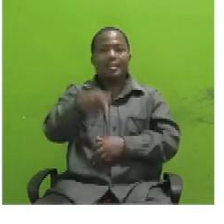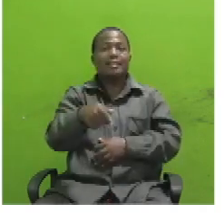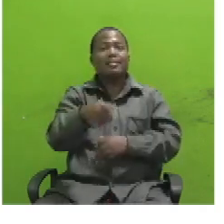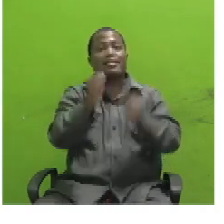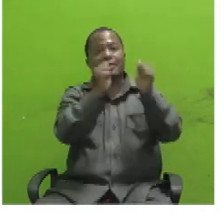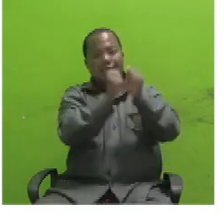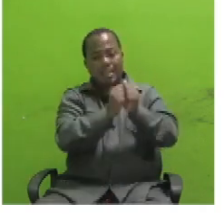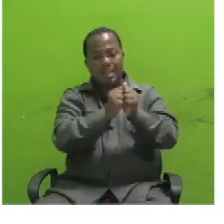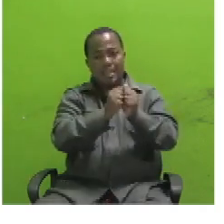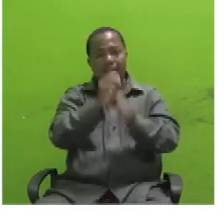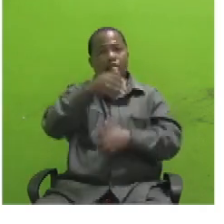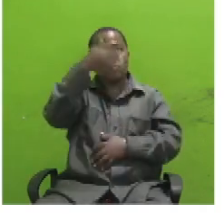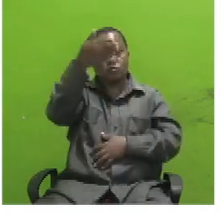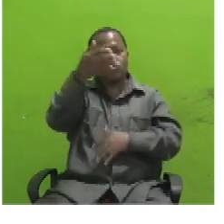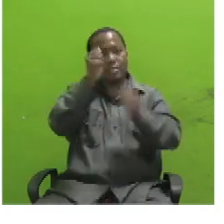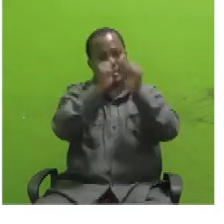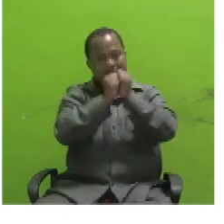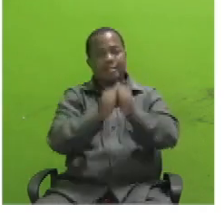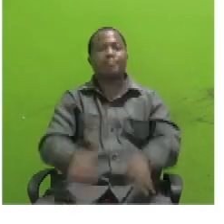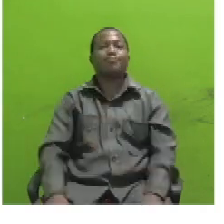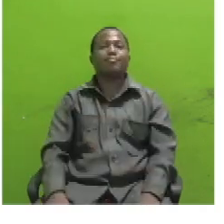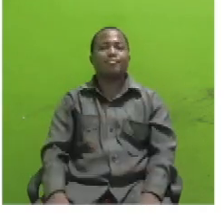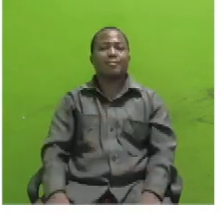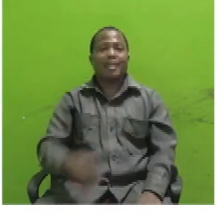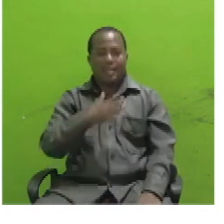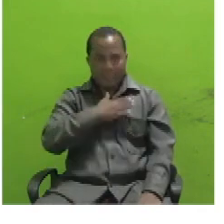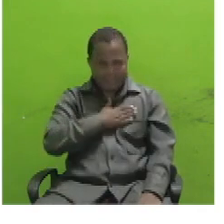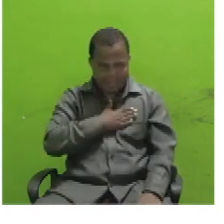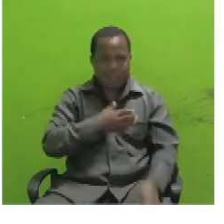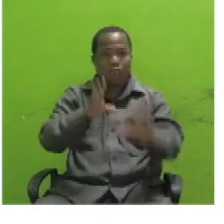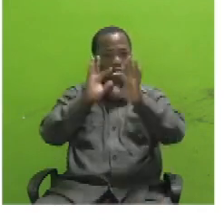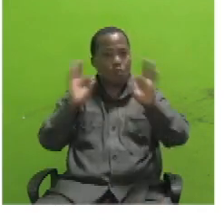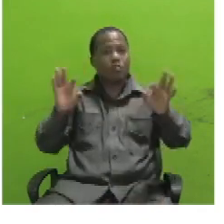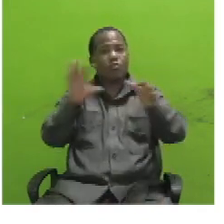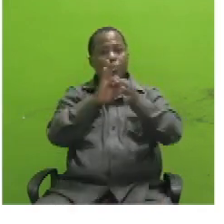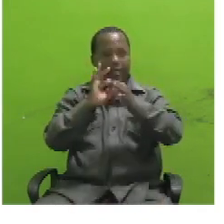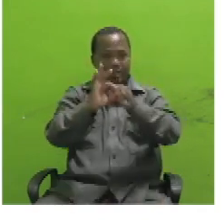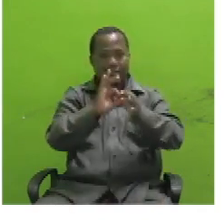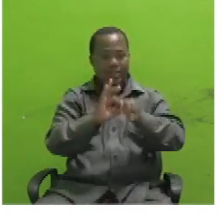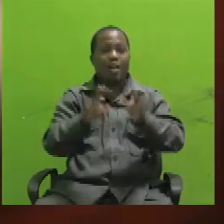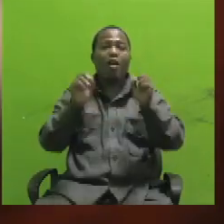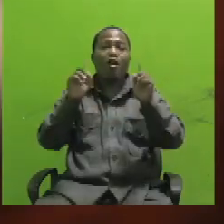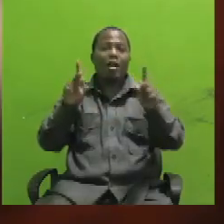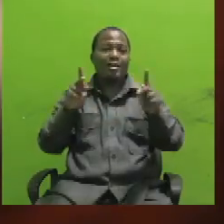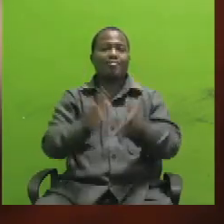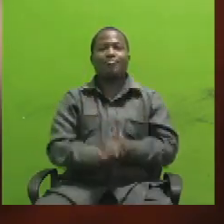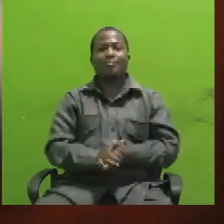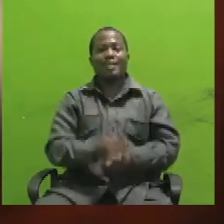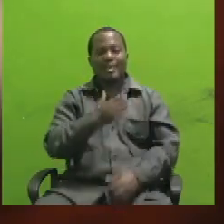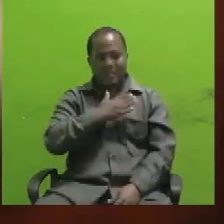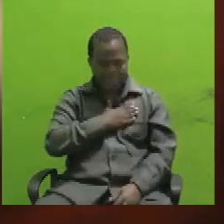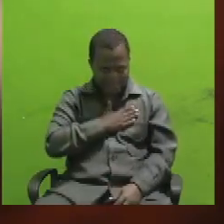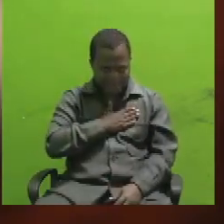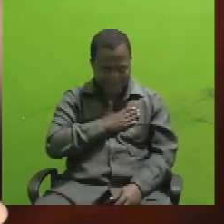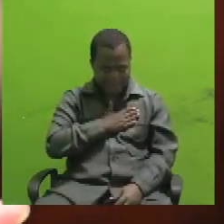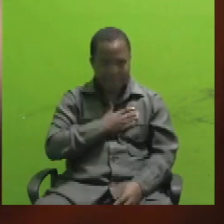10 to 10. Hello, my dear. Thank you for your good participation. Okay? Thank you for